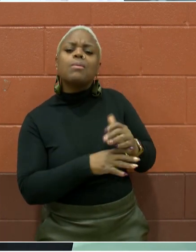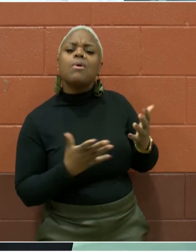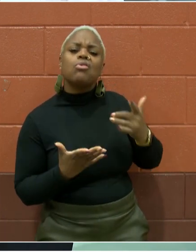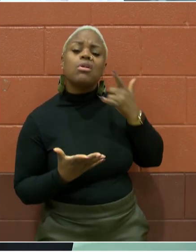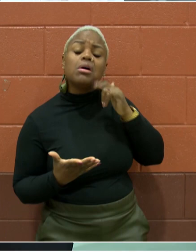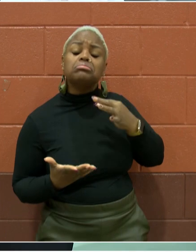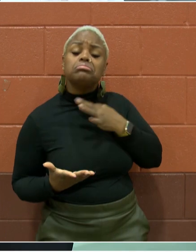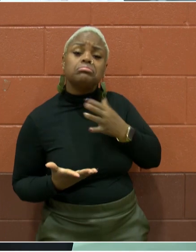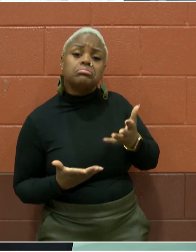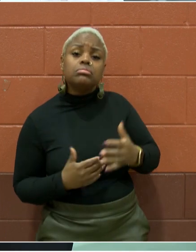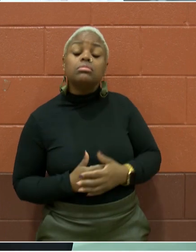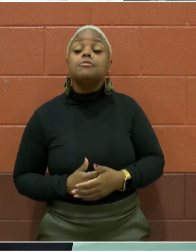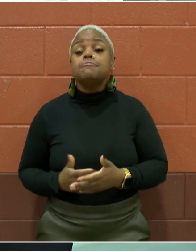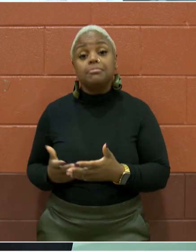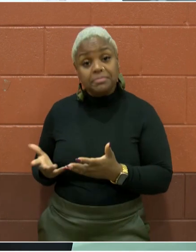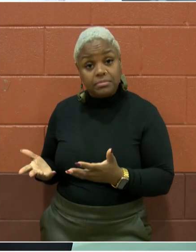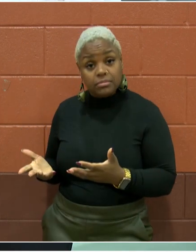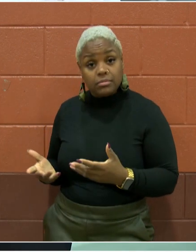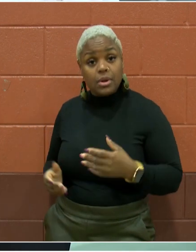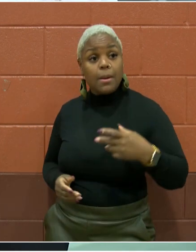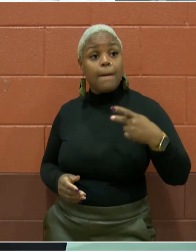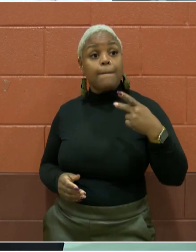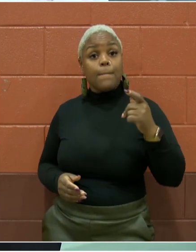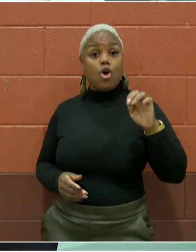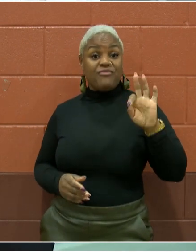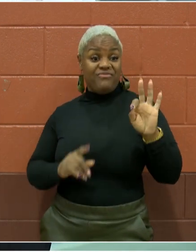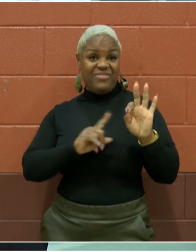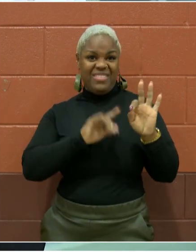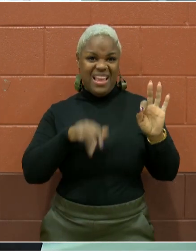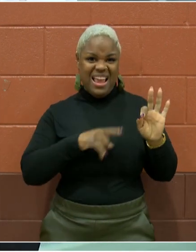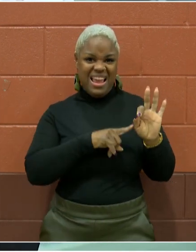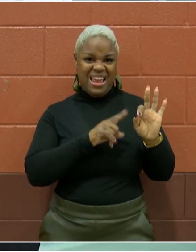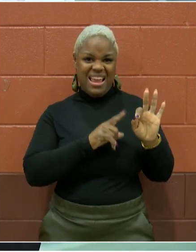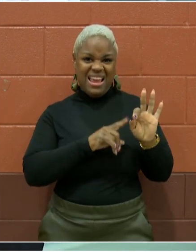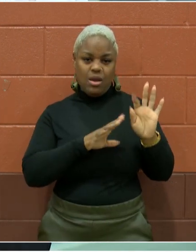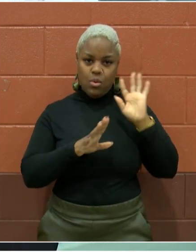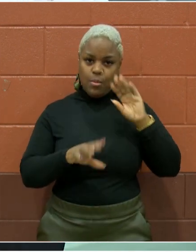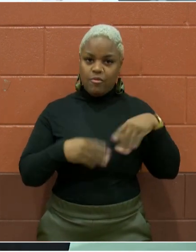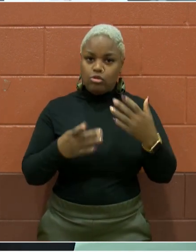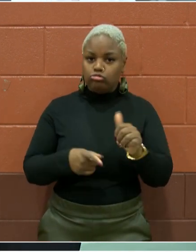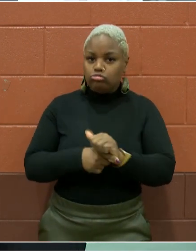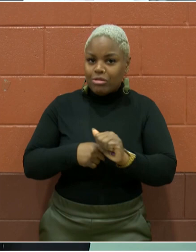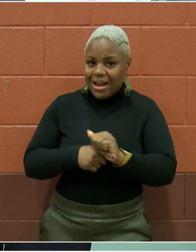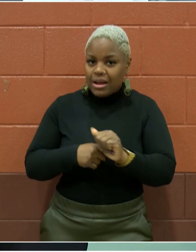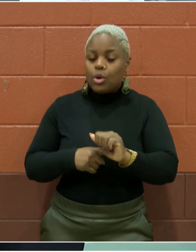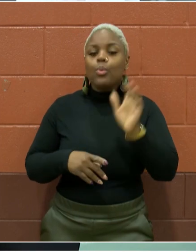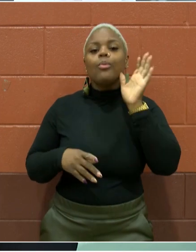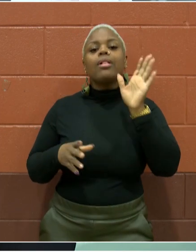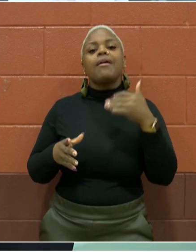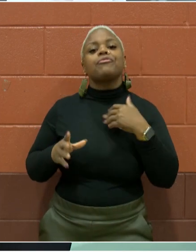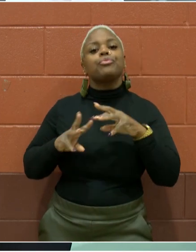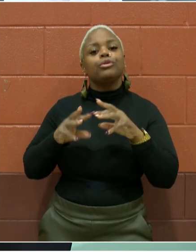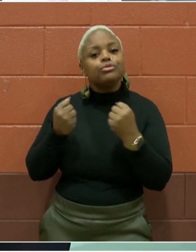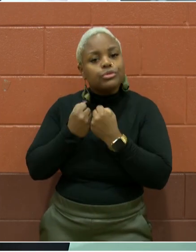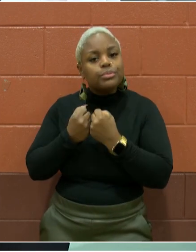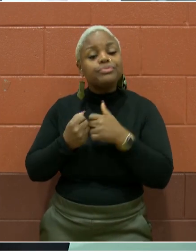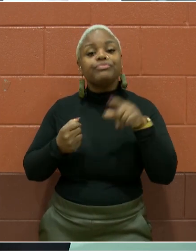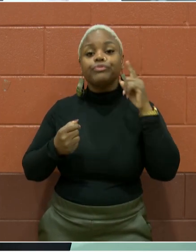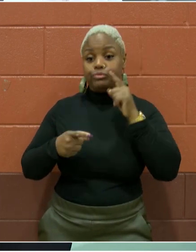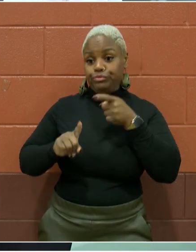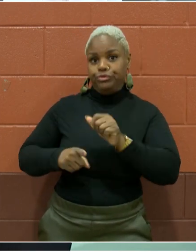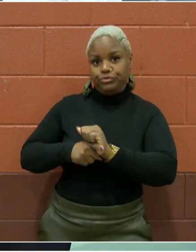the training at no cost. What will happen is there will be a train the trainer facilitation workshop that will take place where we will have our officers